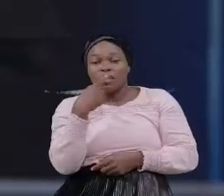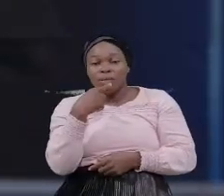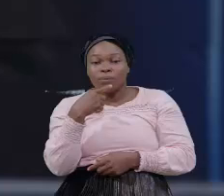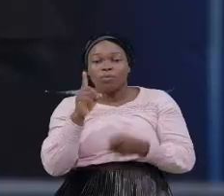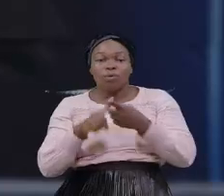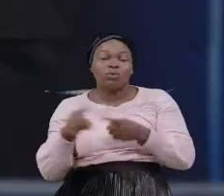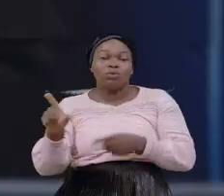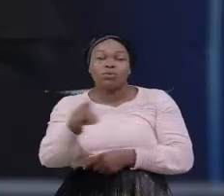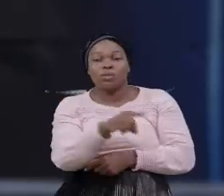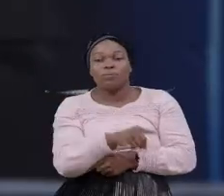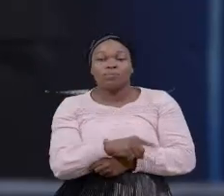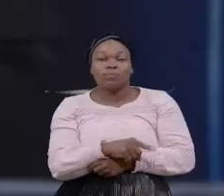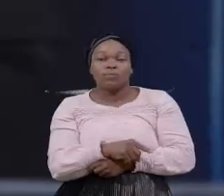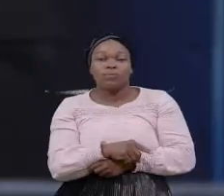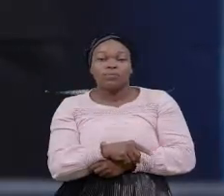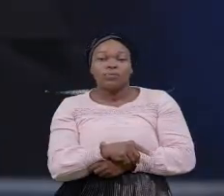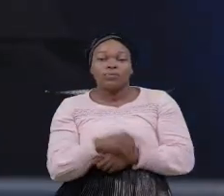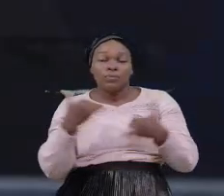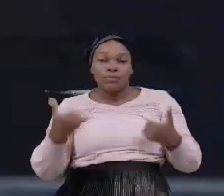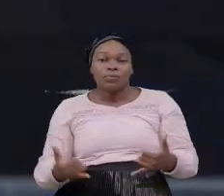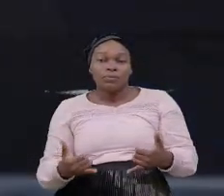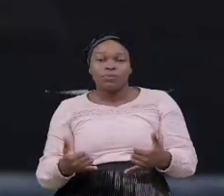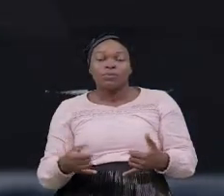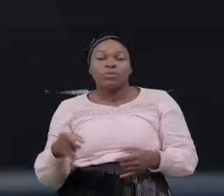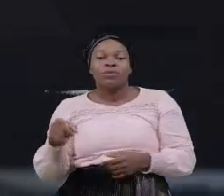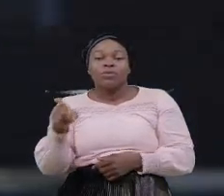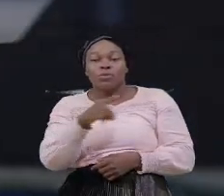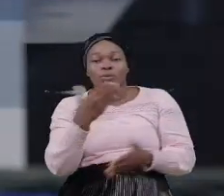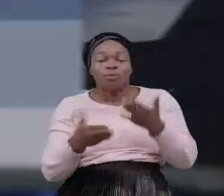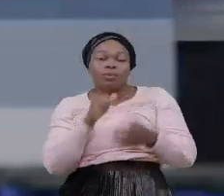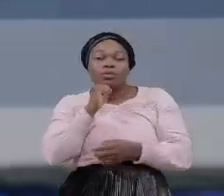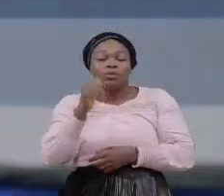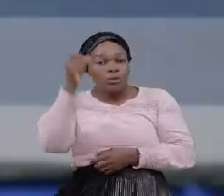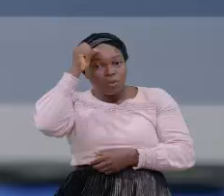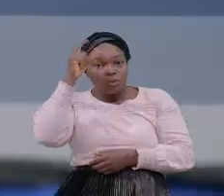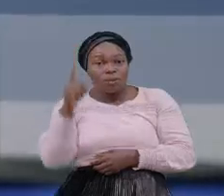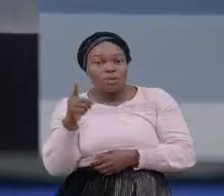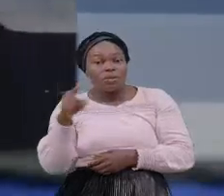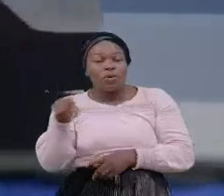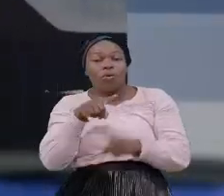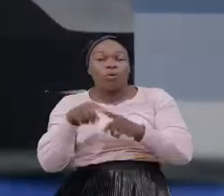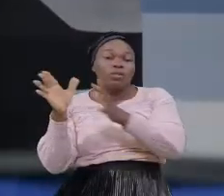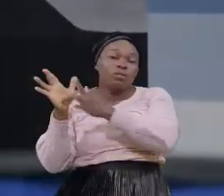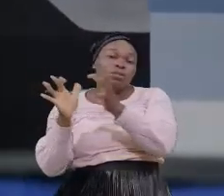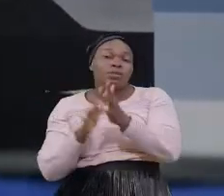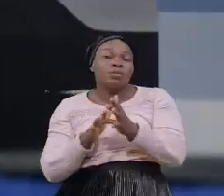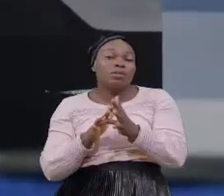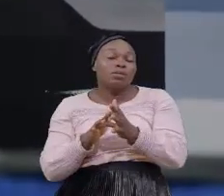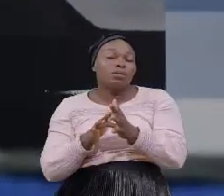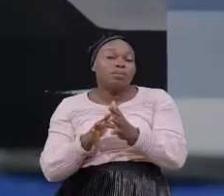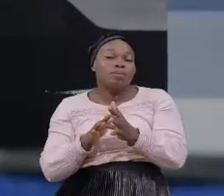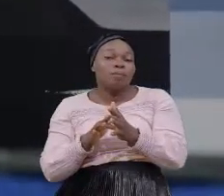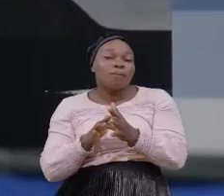I say unto thee. Now, you may not understand. When Jesus speaks, the